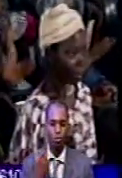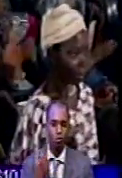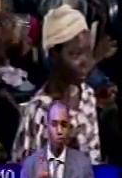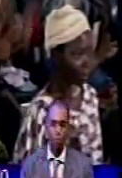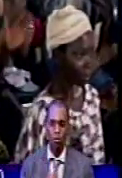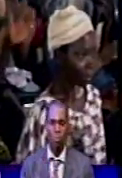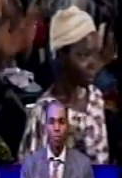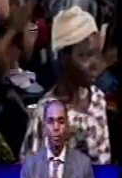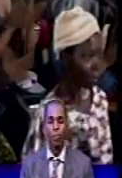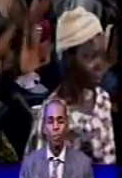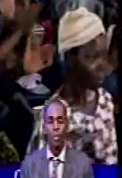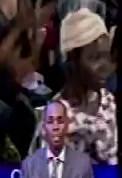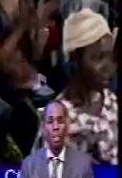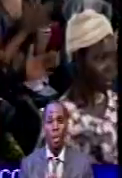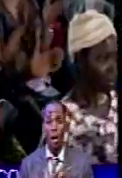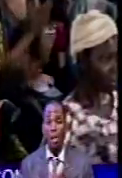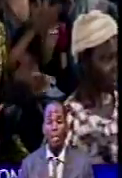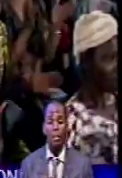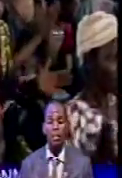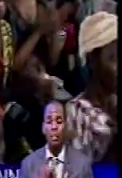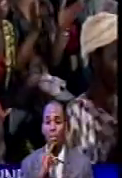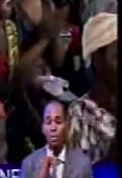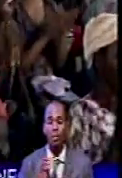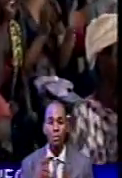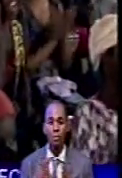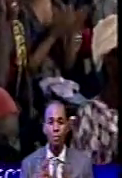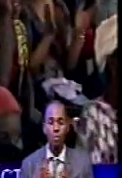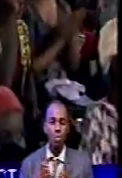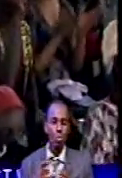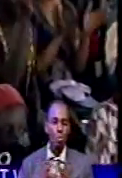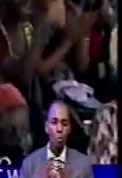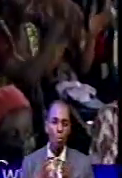no longer there. Praise the Lord.